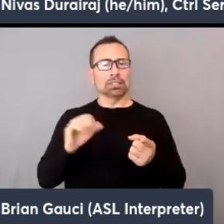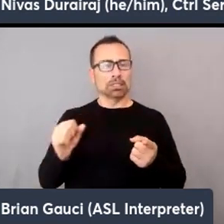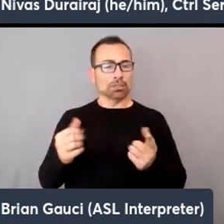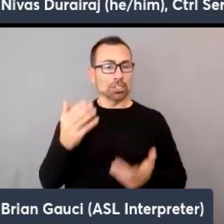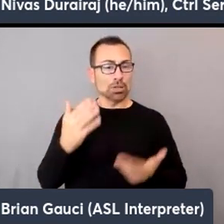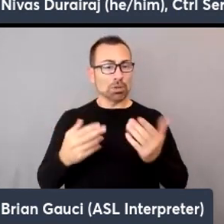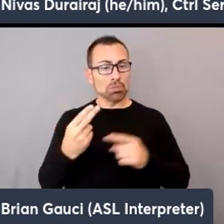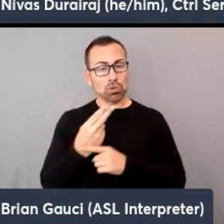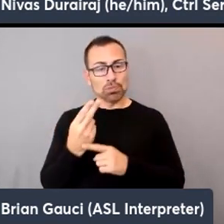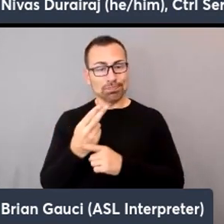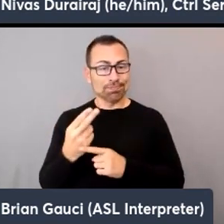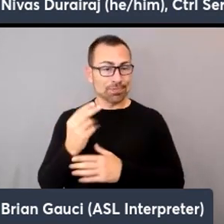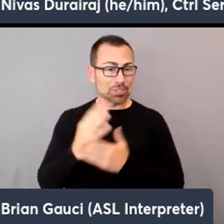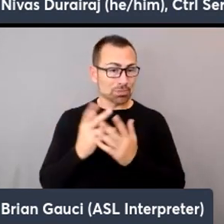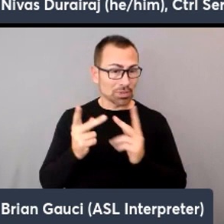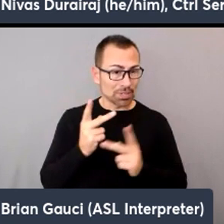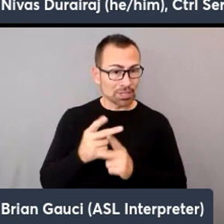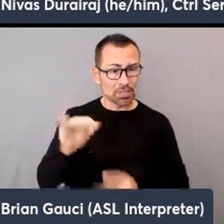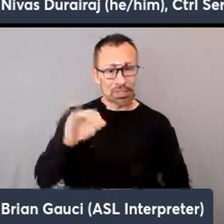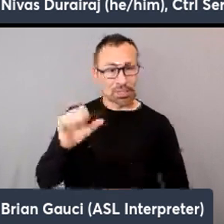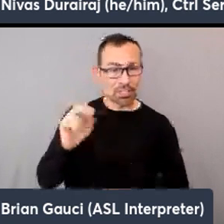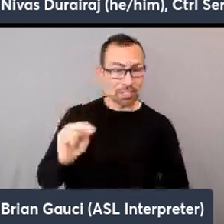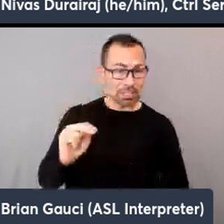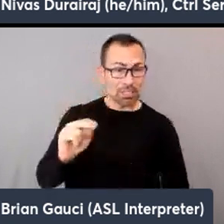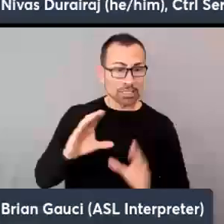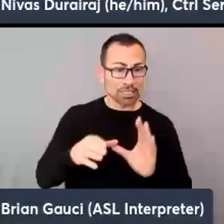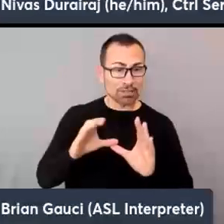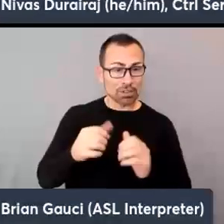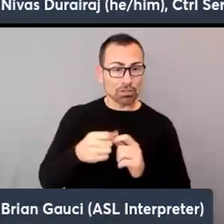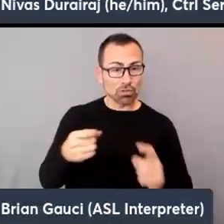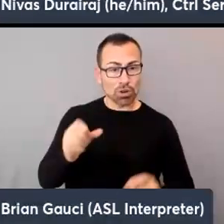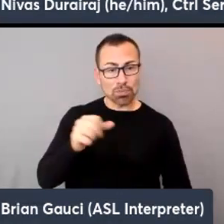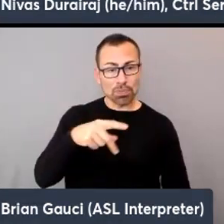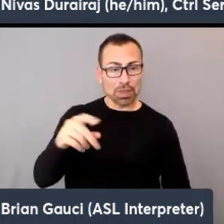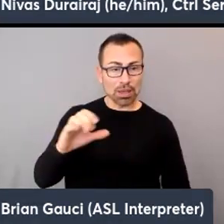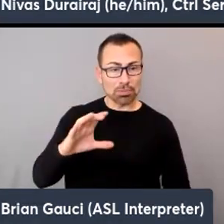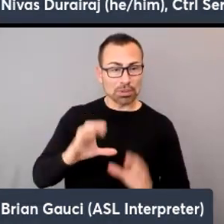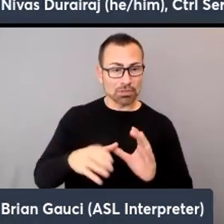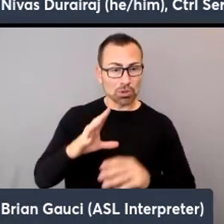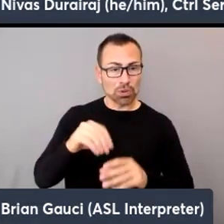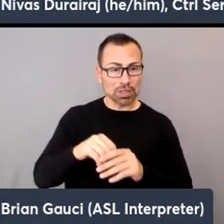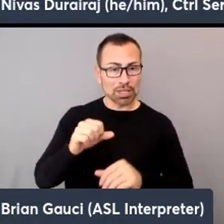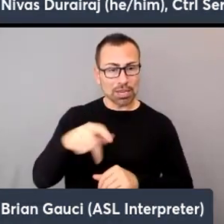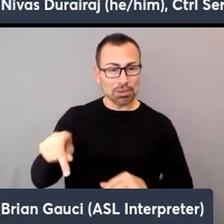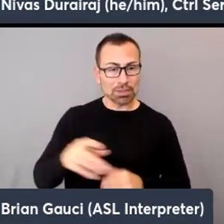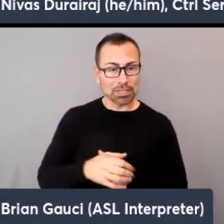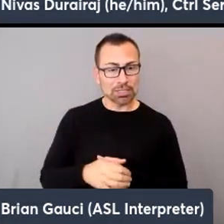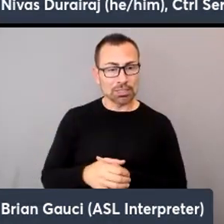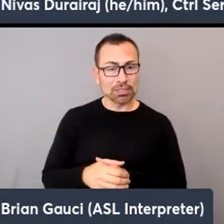kind of JSON configuration from AppConfig within the application.